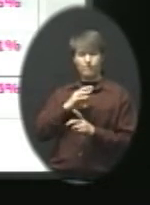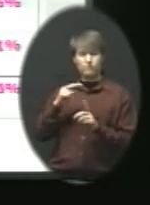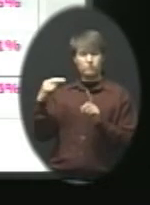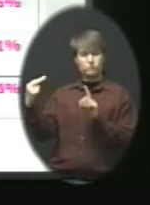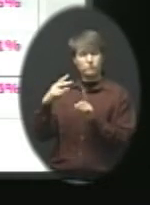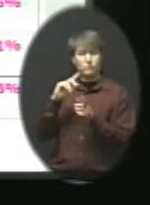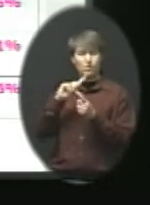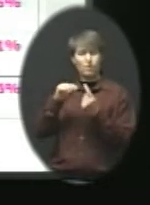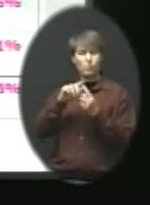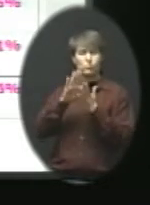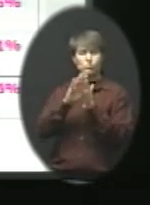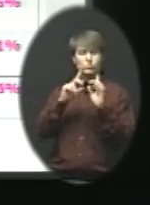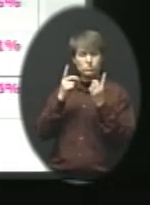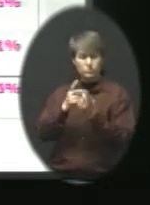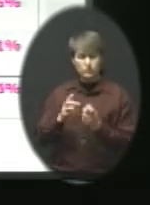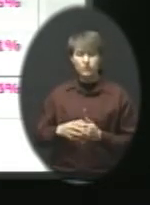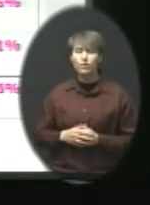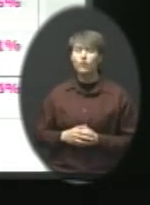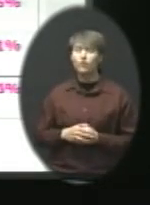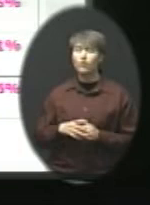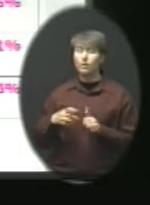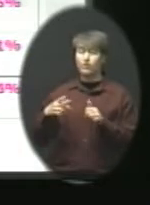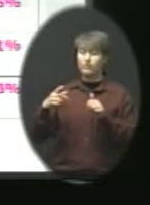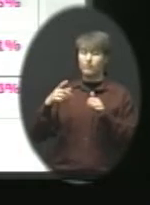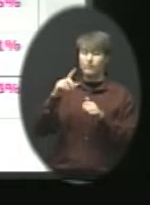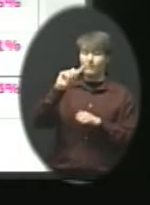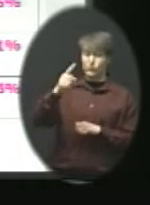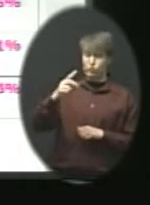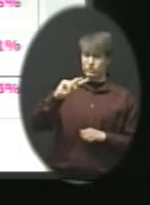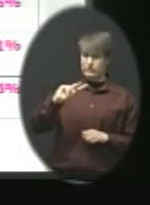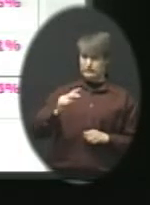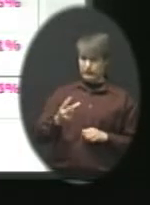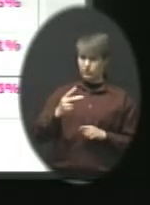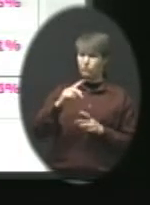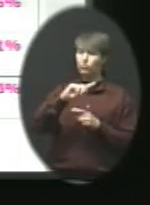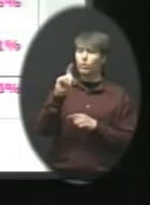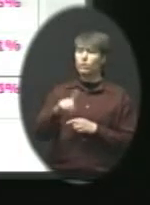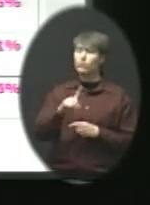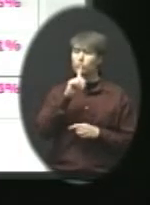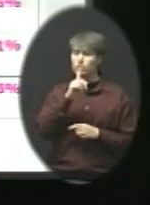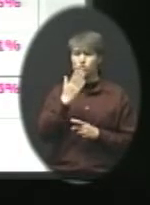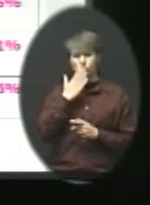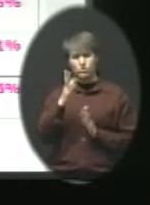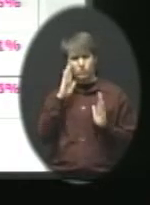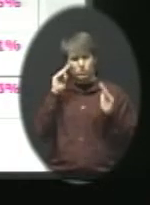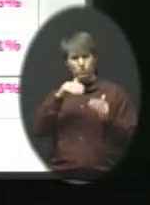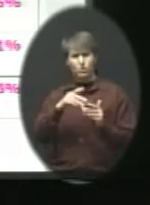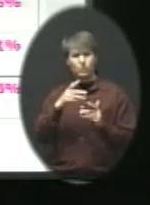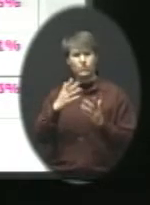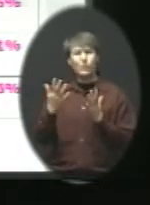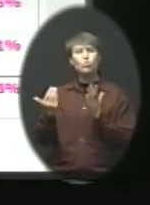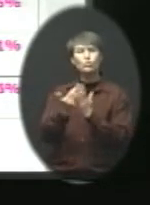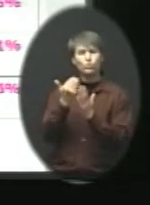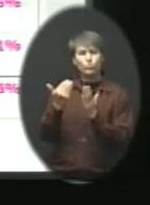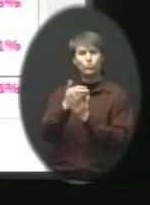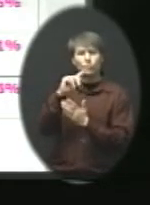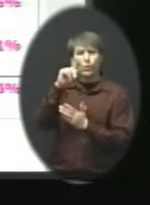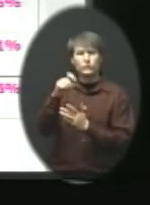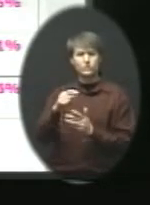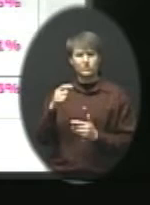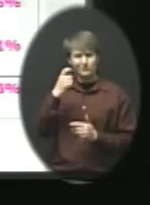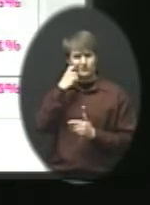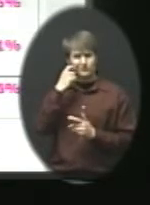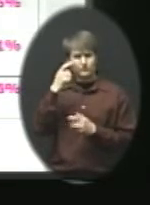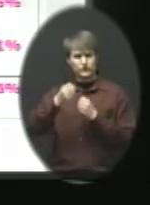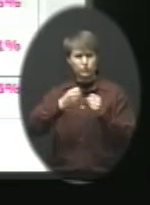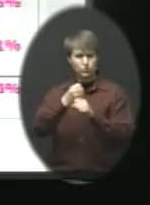to the district as a whole. The first two questions I think are really good to take a look at. Both of those are new questions that we have not